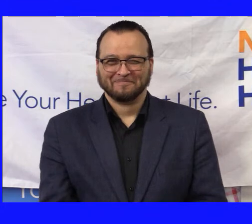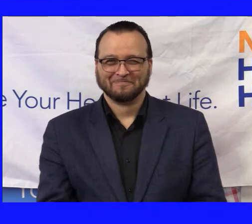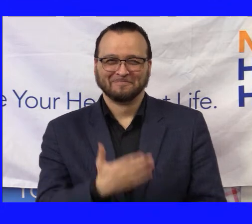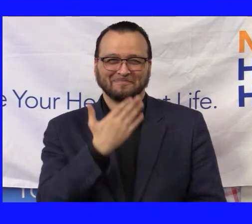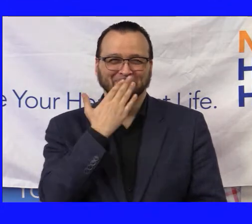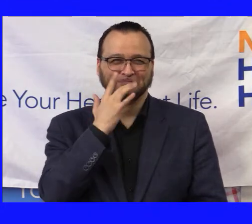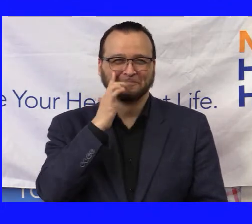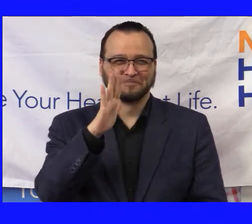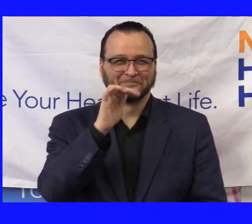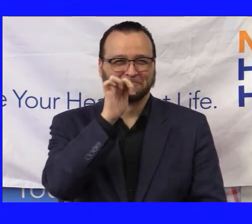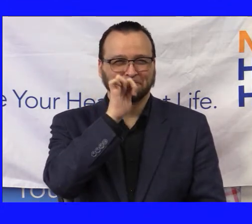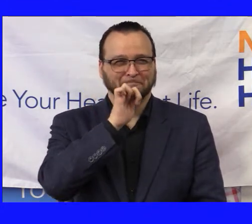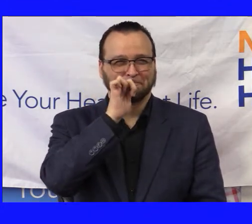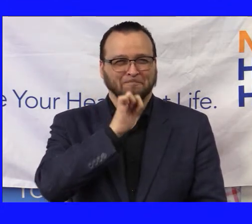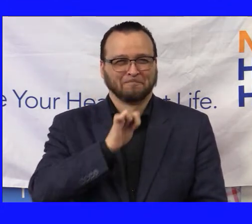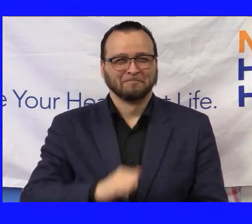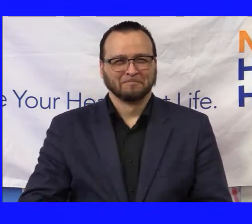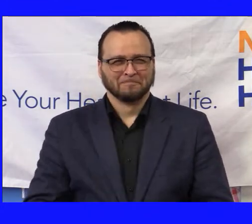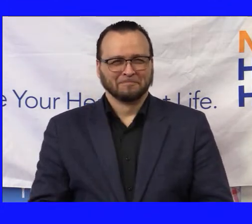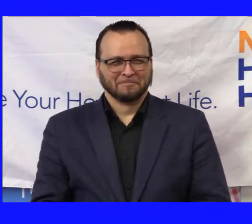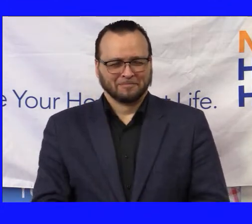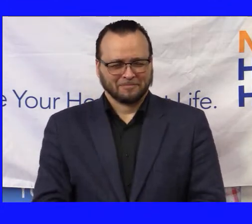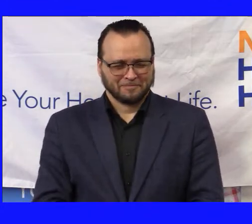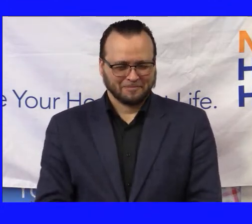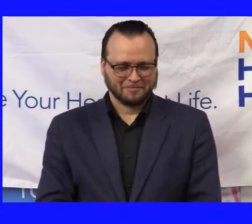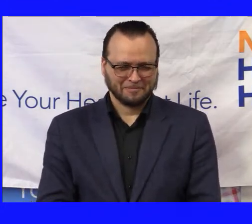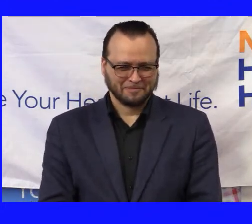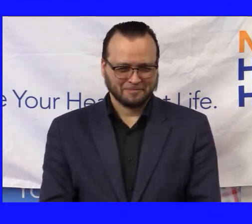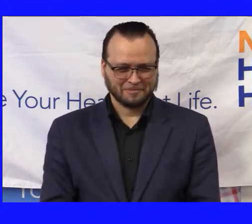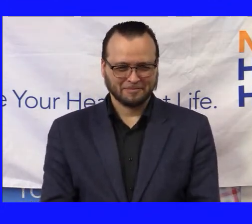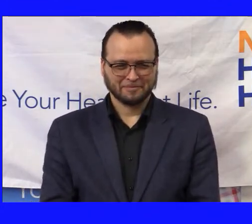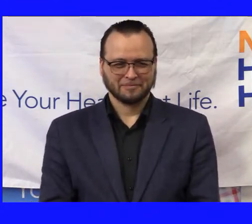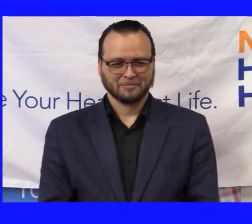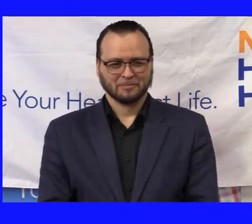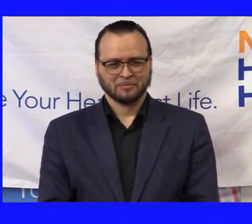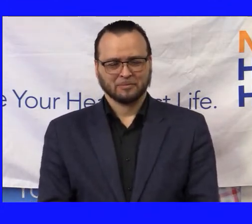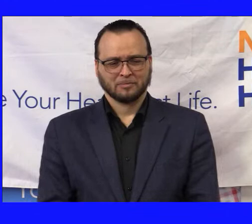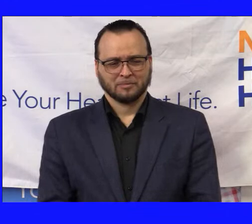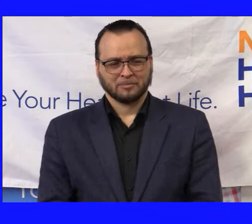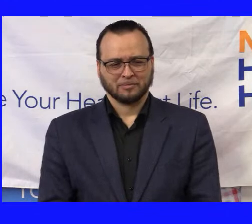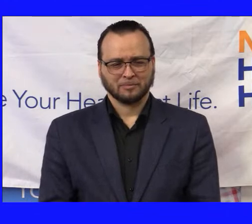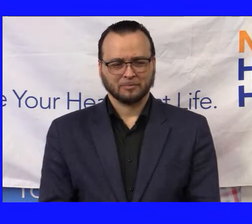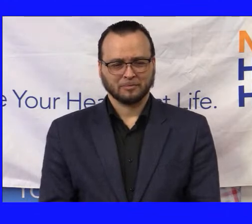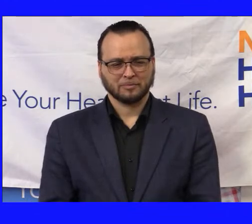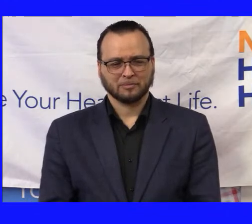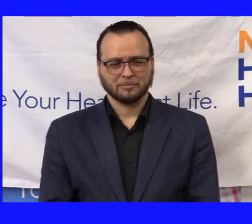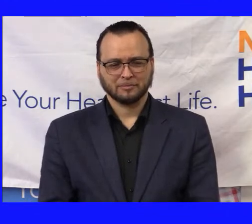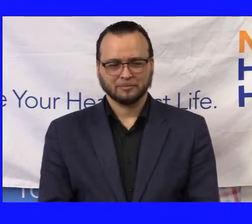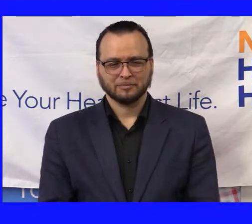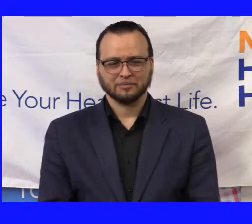women on information technology, but I'm not so sure what metrics they are using. But if you were to look